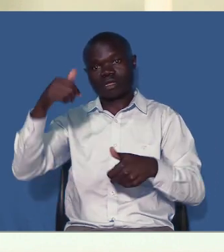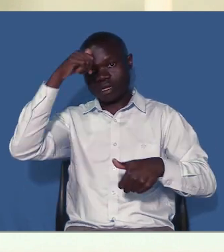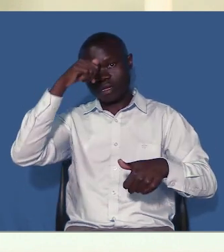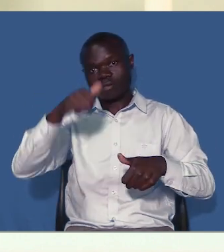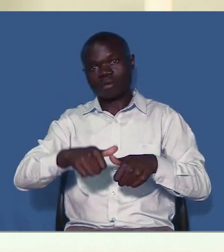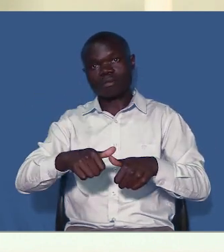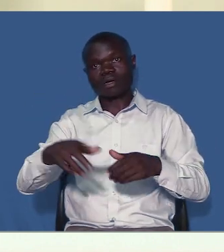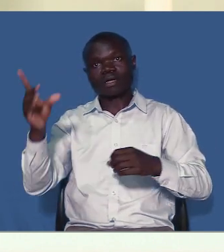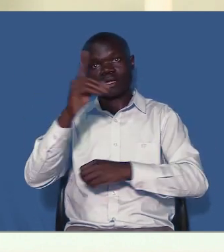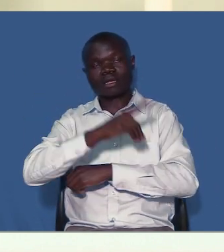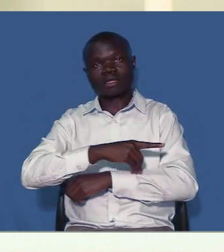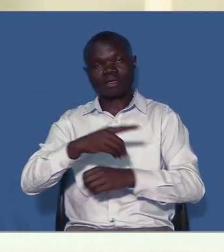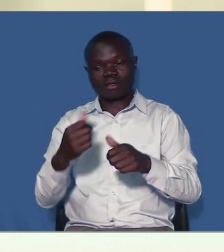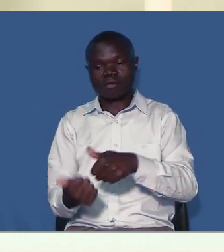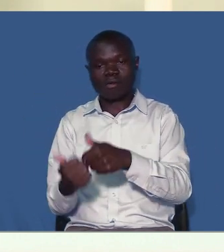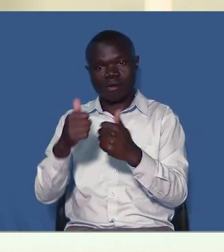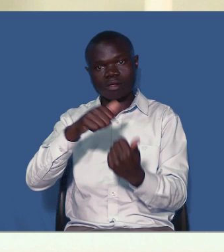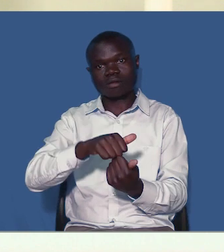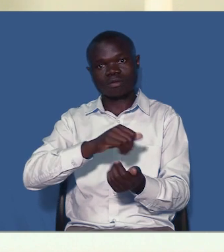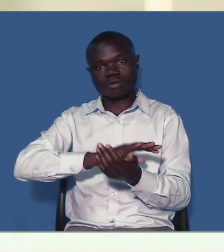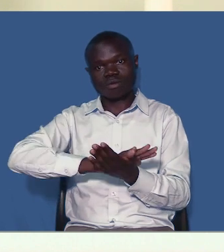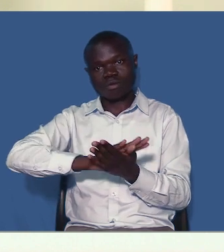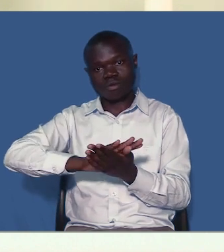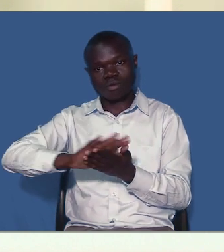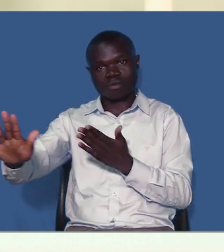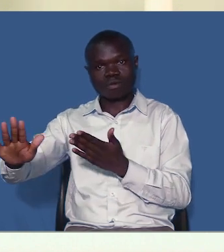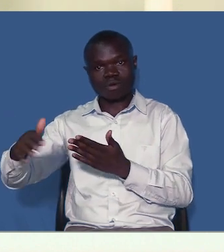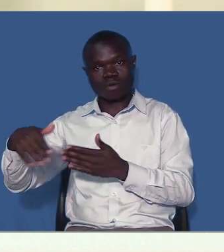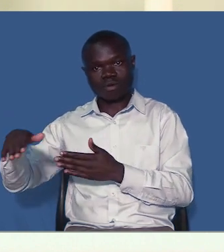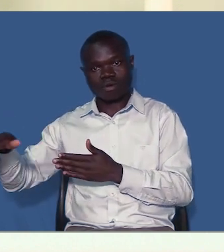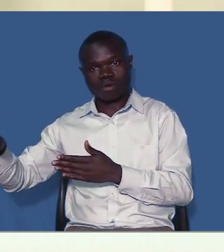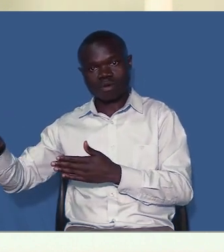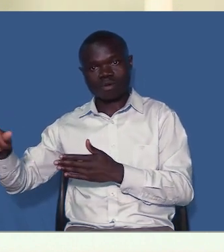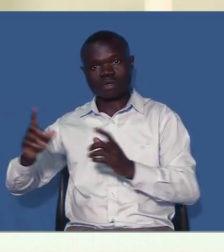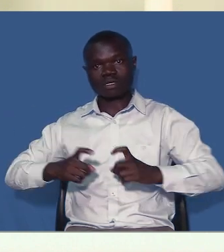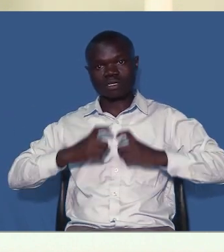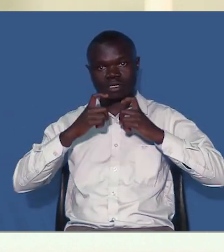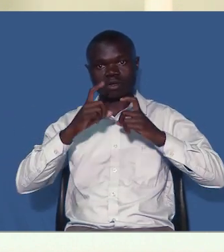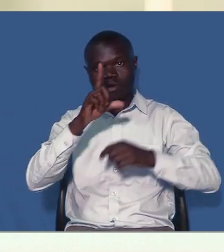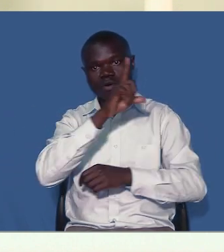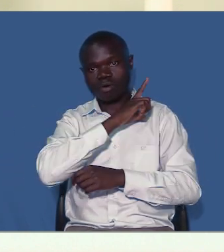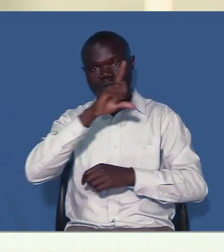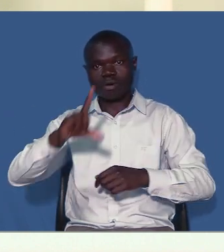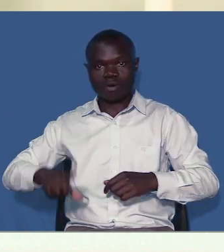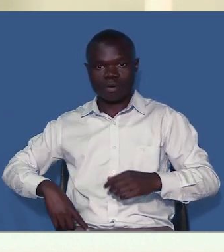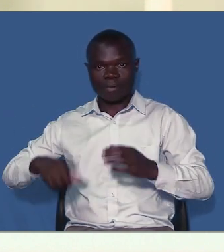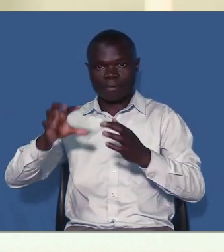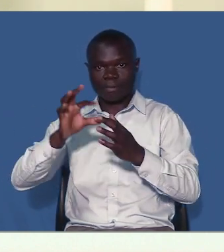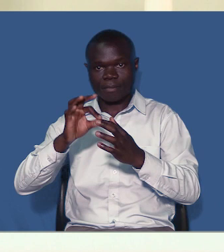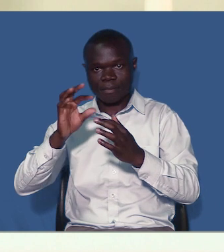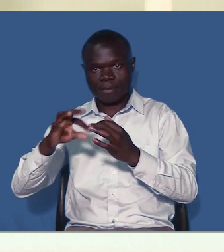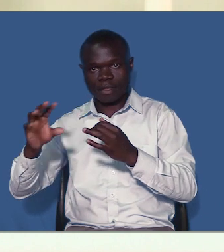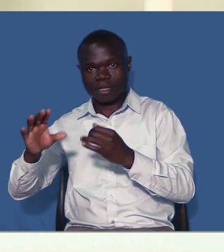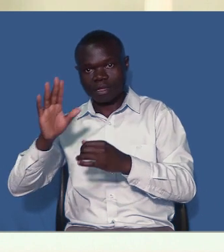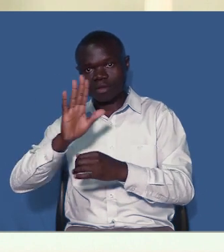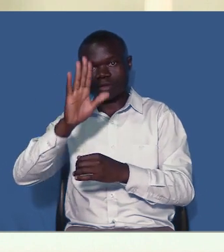we were baptized and washed off all our sins. Lord, it is in your grace that we are counted worth to